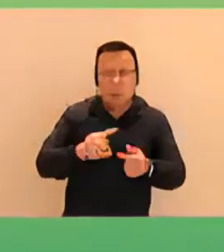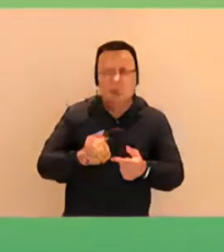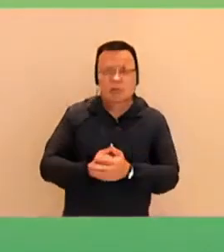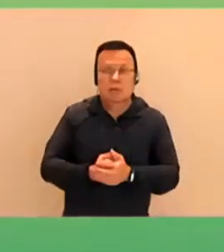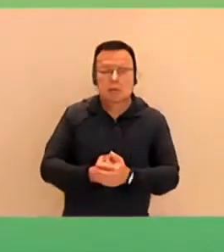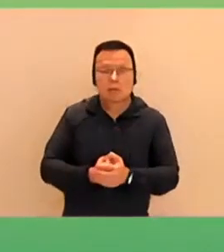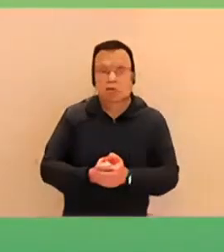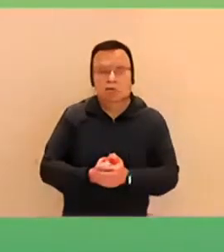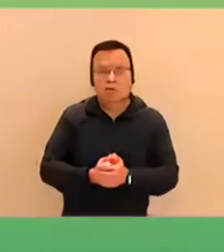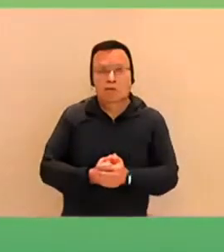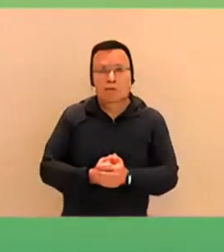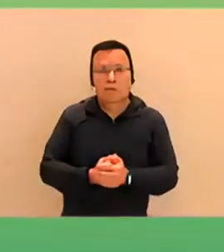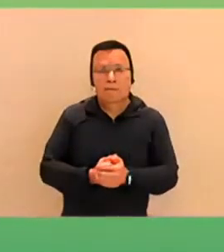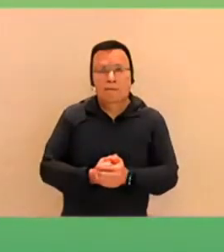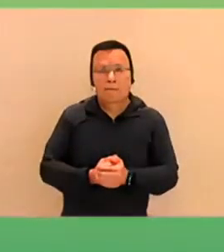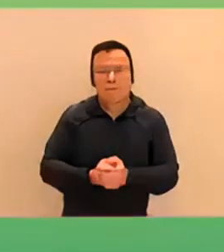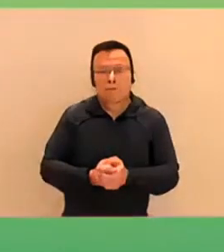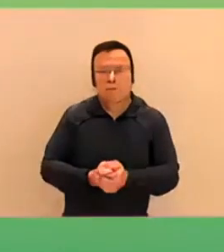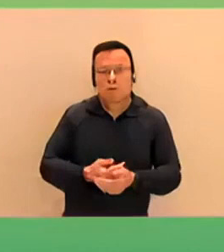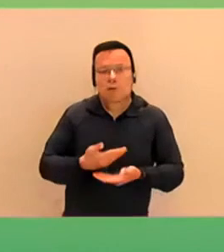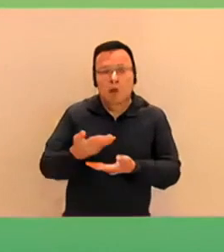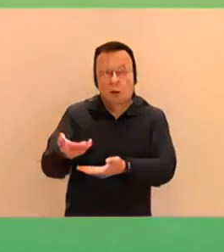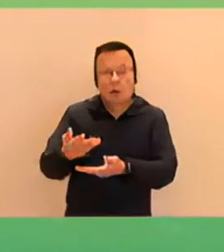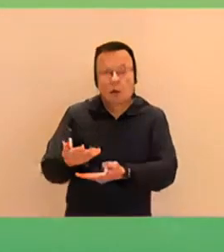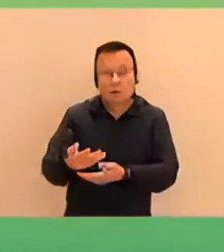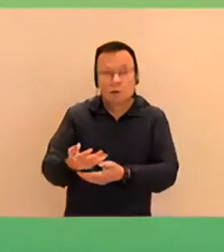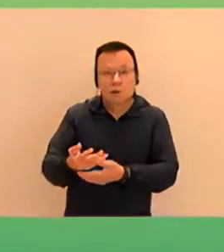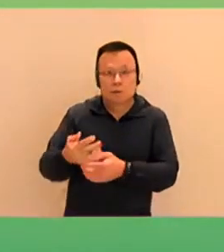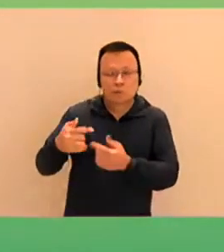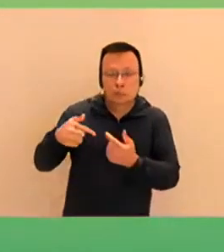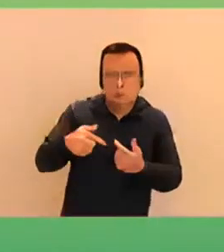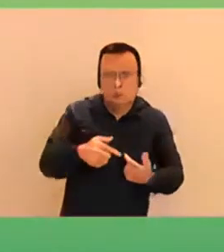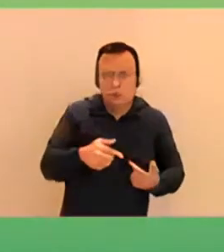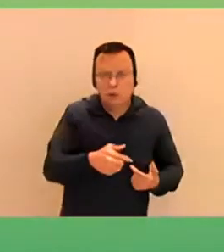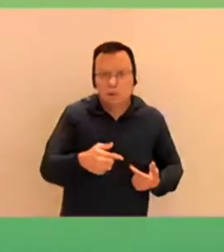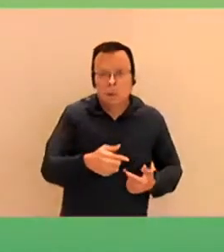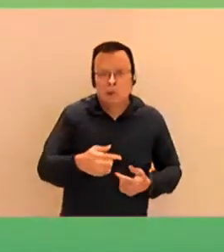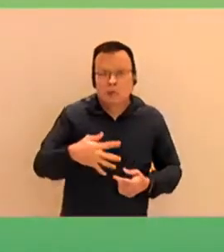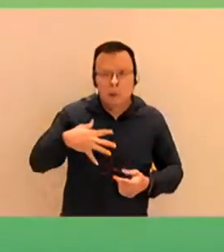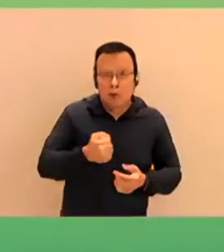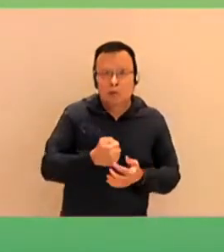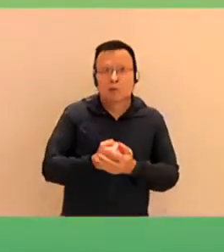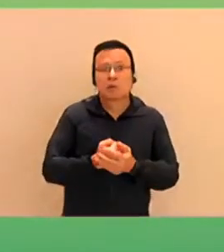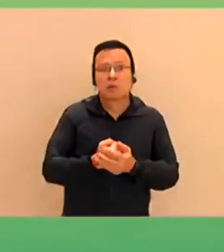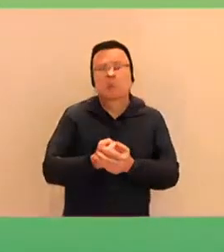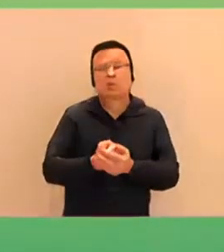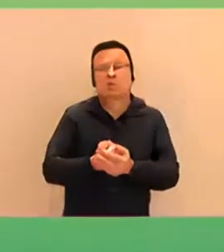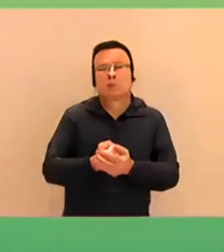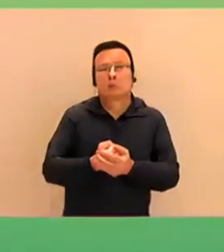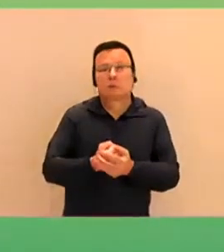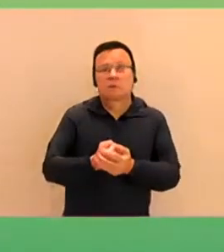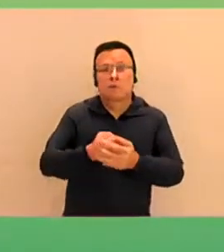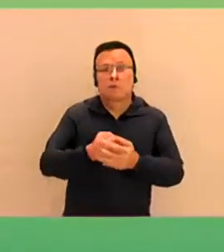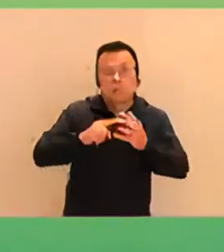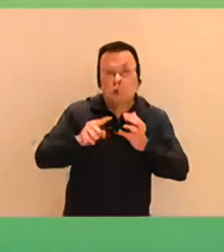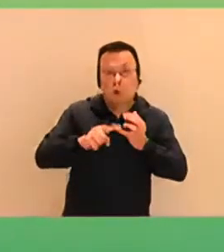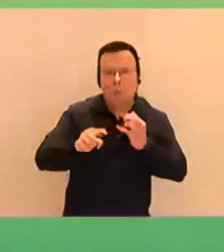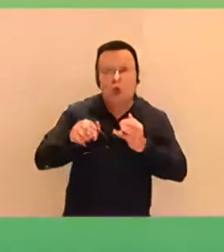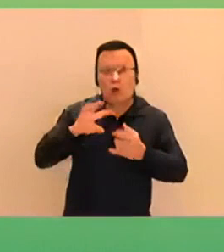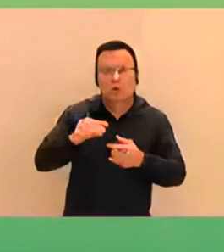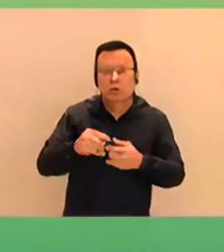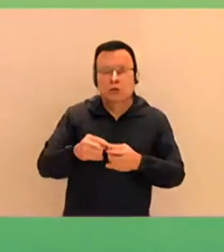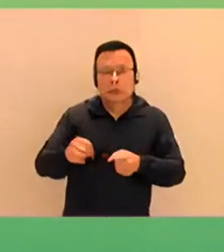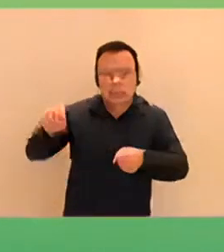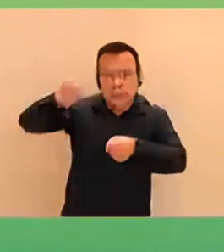system performance as what you desire. After that, finally we can go to retrofitting.